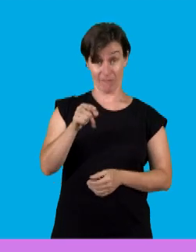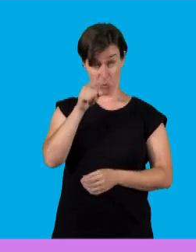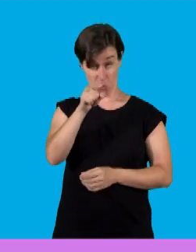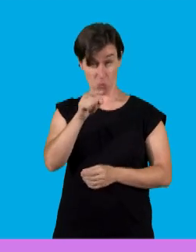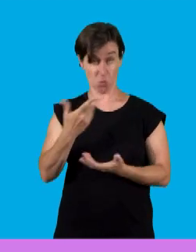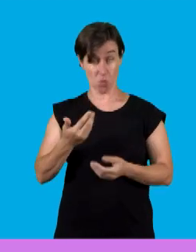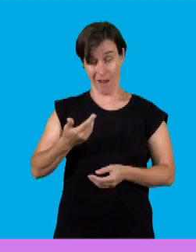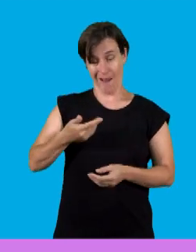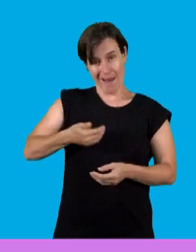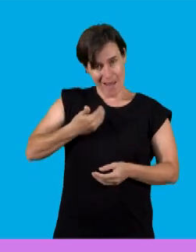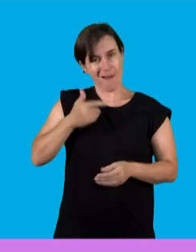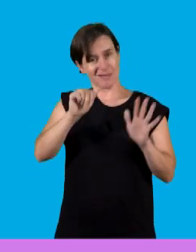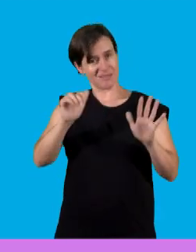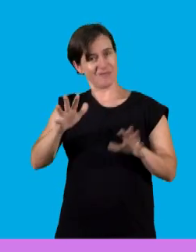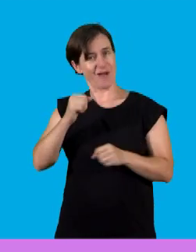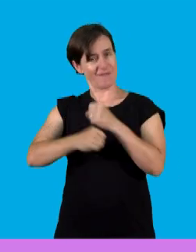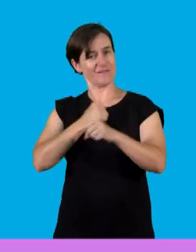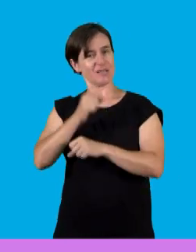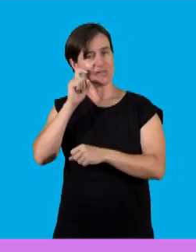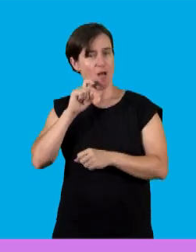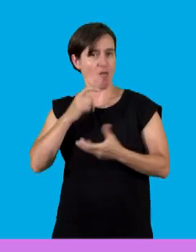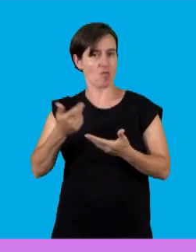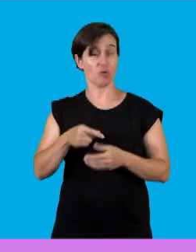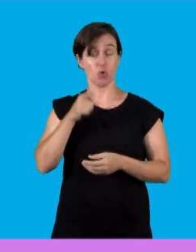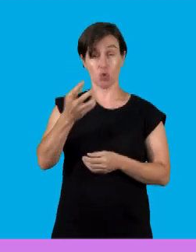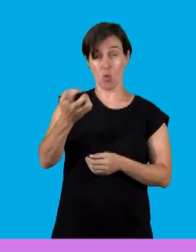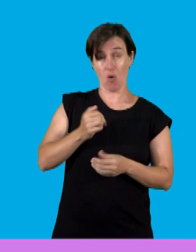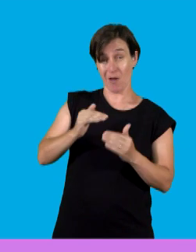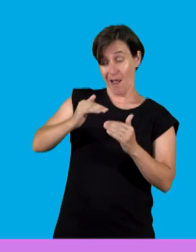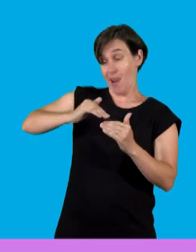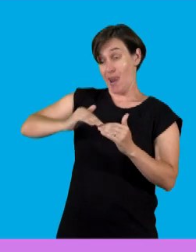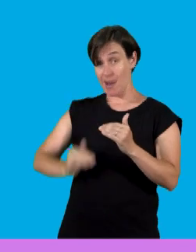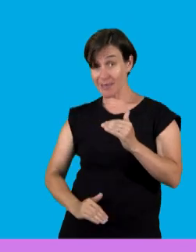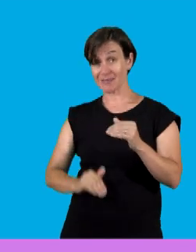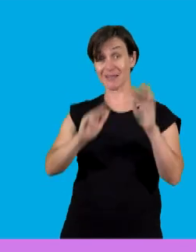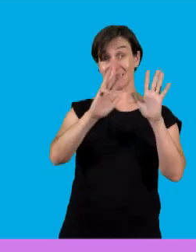are younger than 65 years old and you earn less than